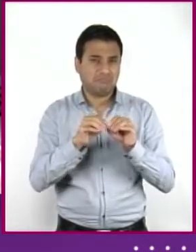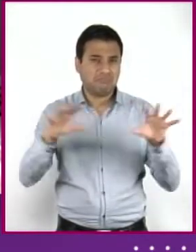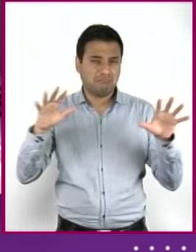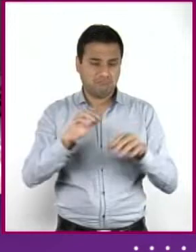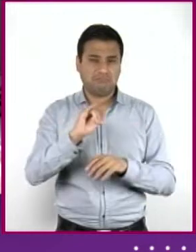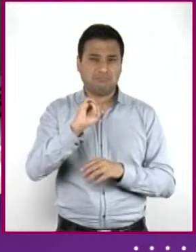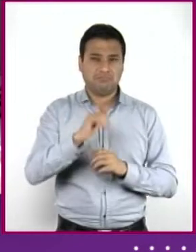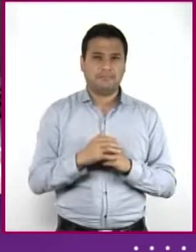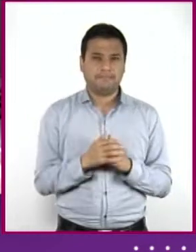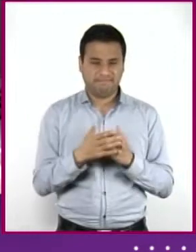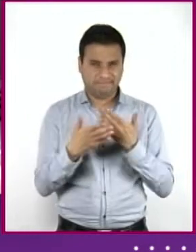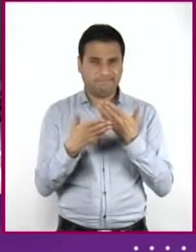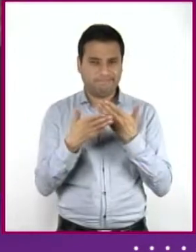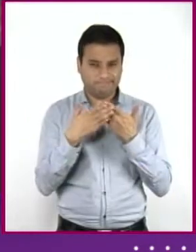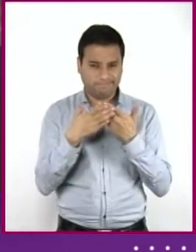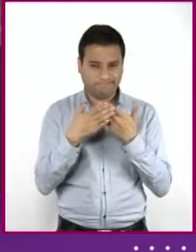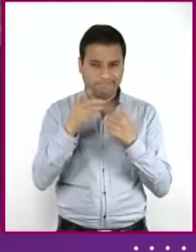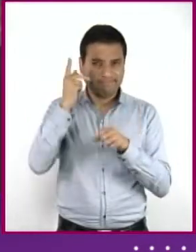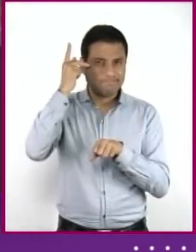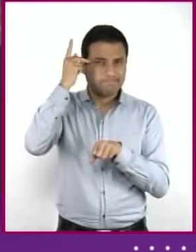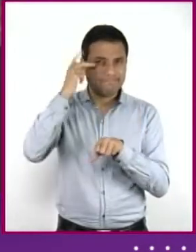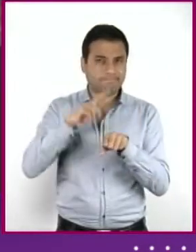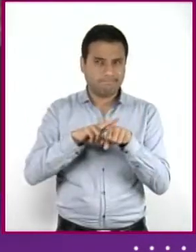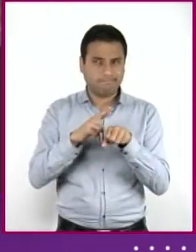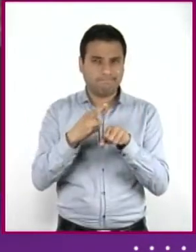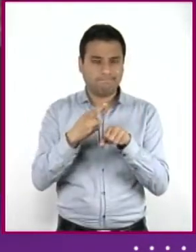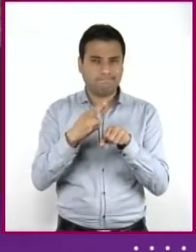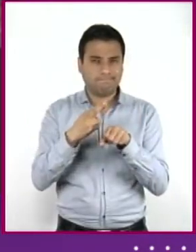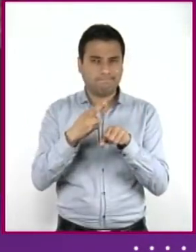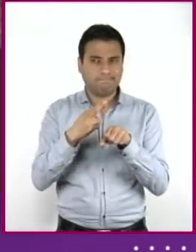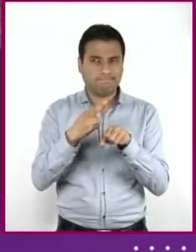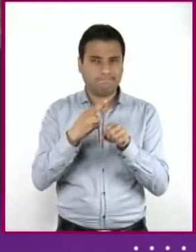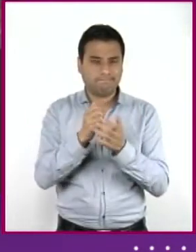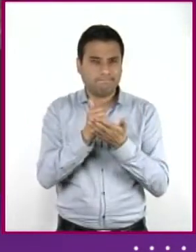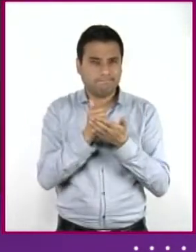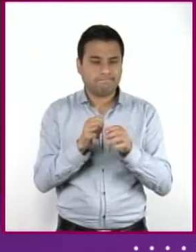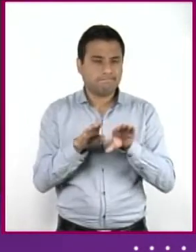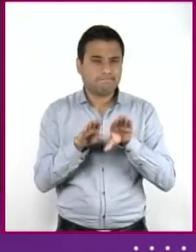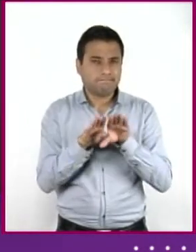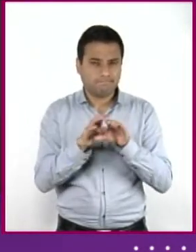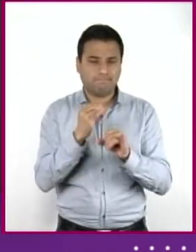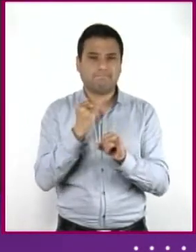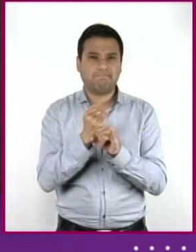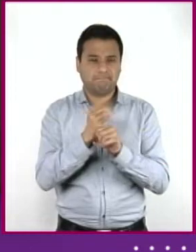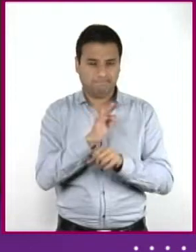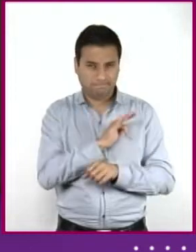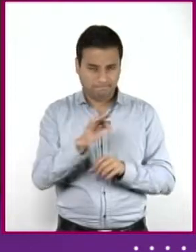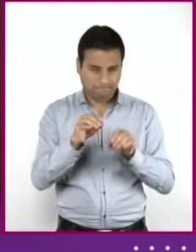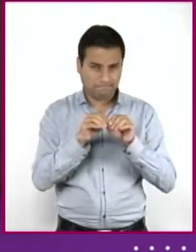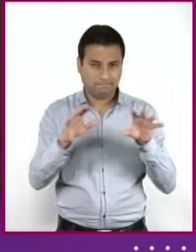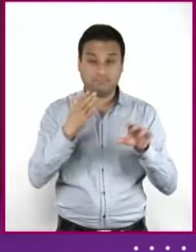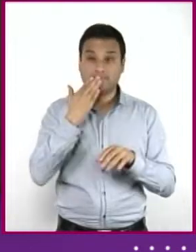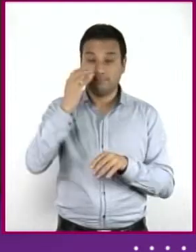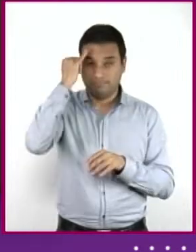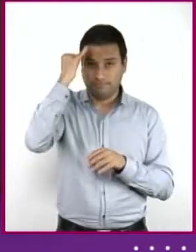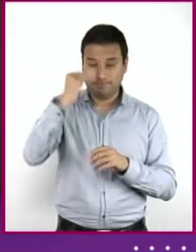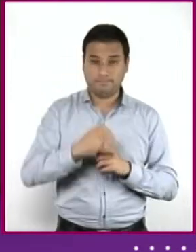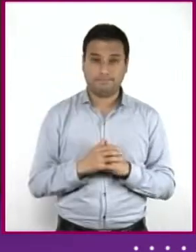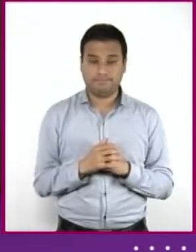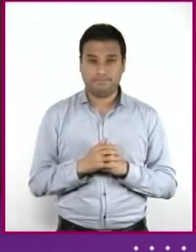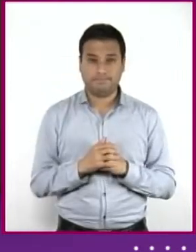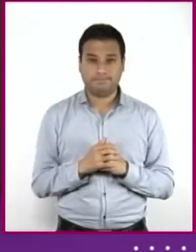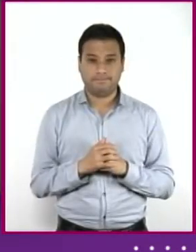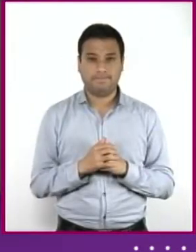I will look for the radio production assistant on the radio program as well. That's a very good idea, Jero. With all